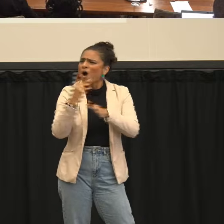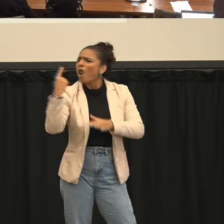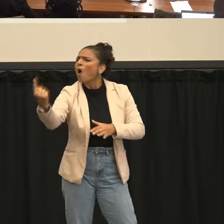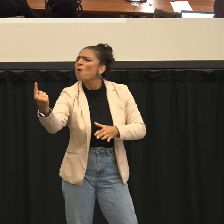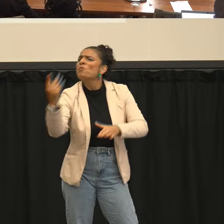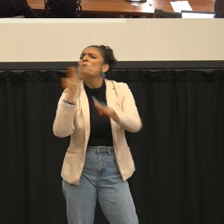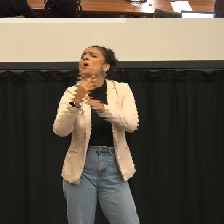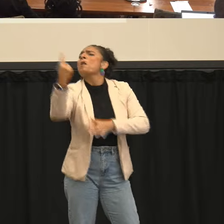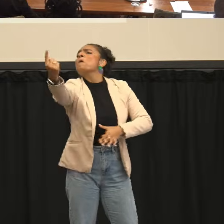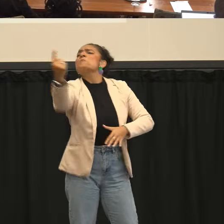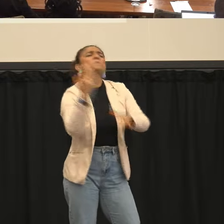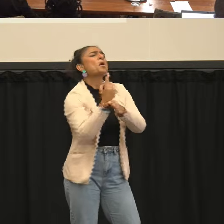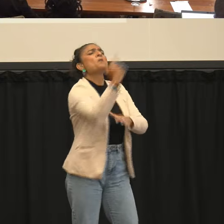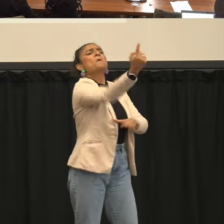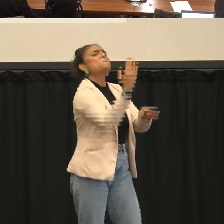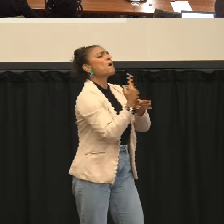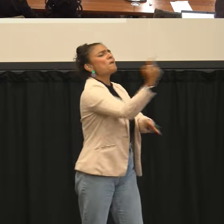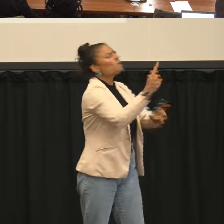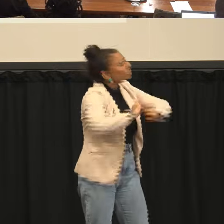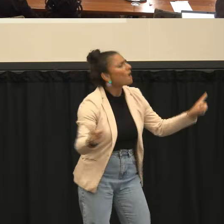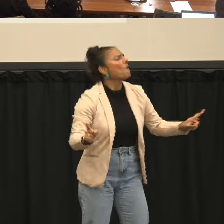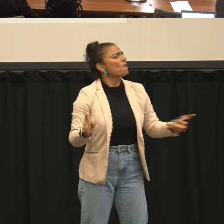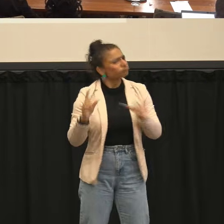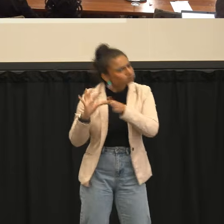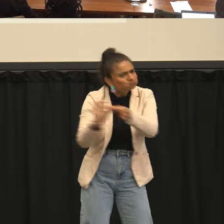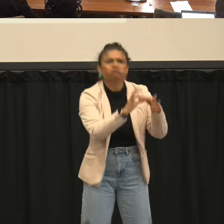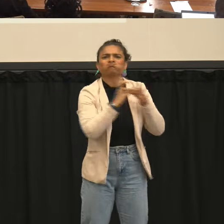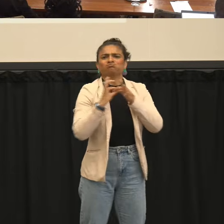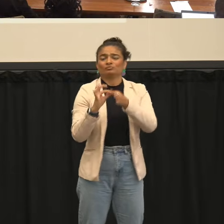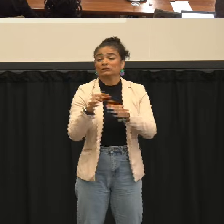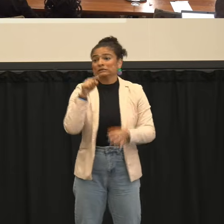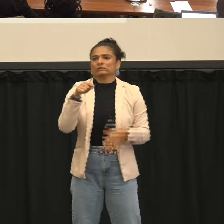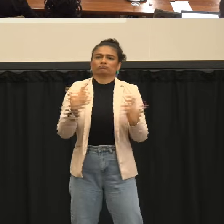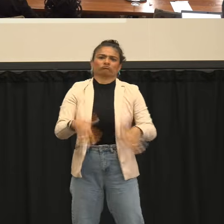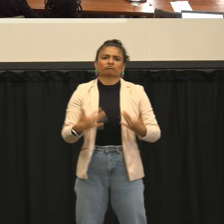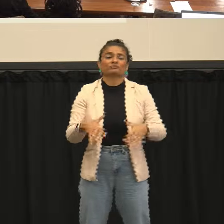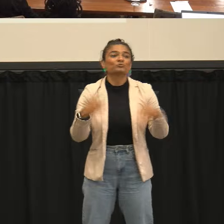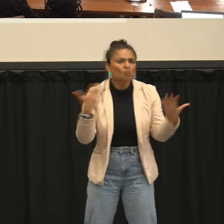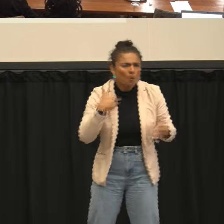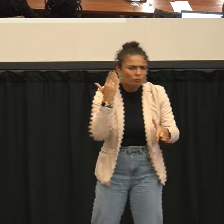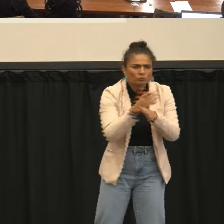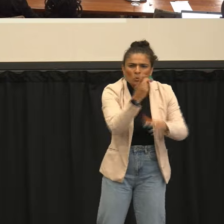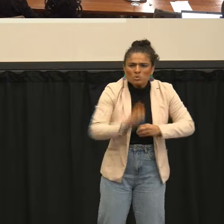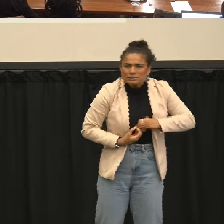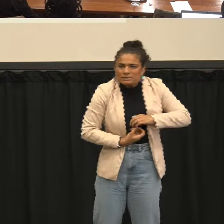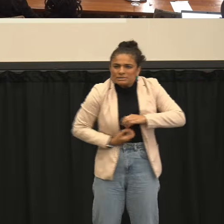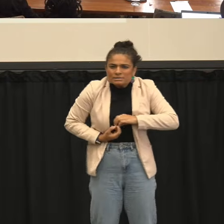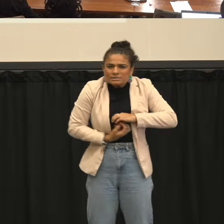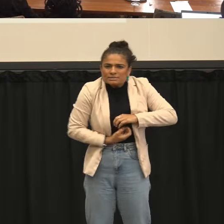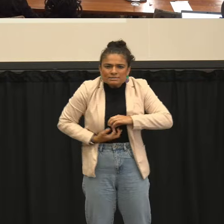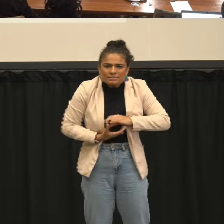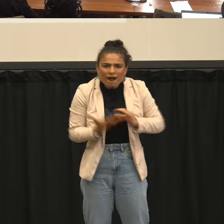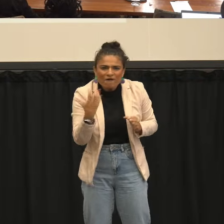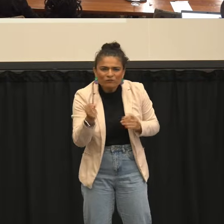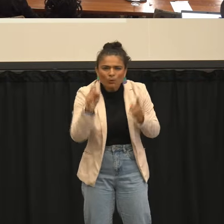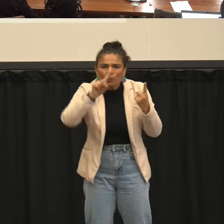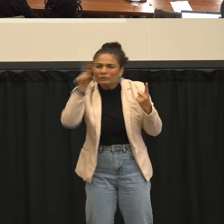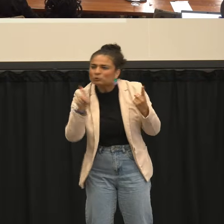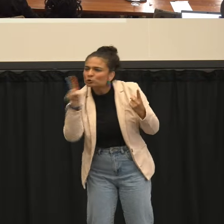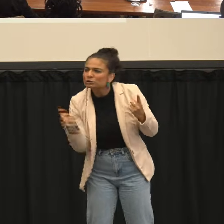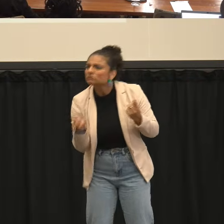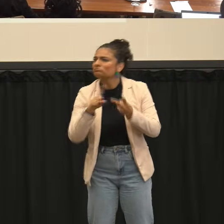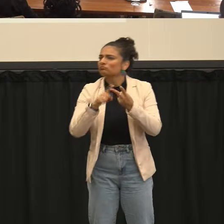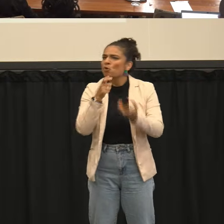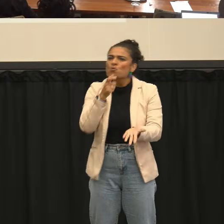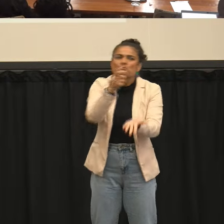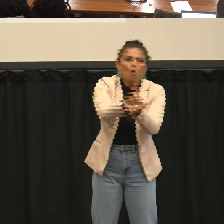from those organizations that have sign banks in place in those countries, is that they focus on collaboration.